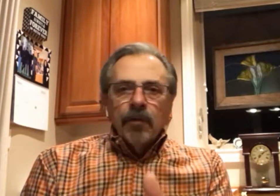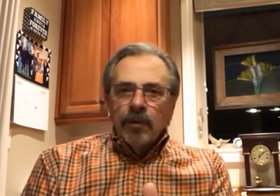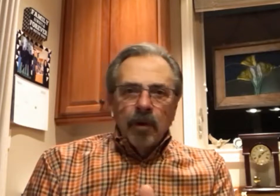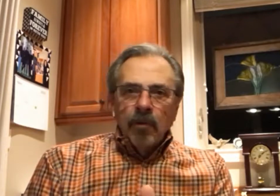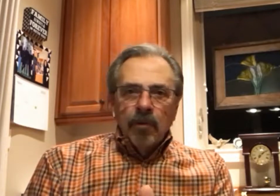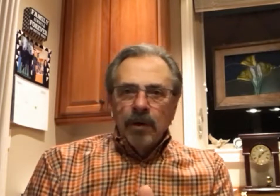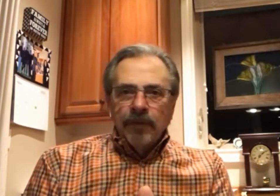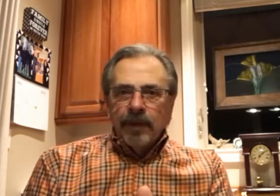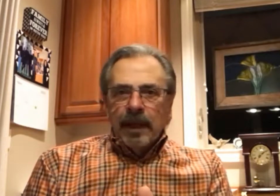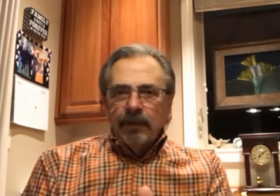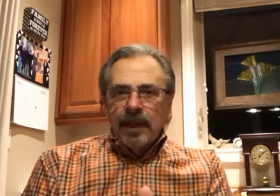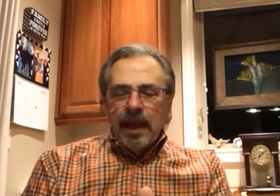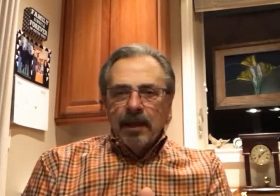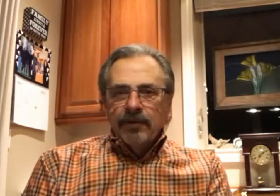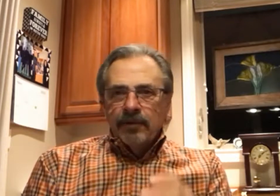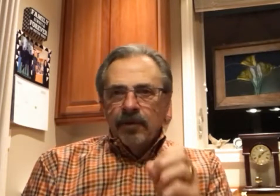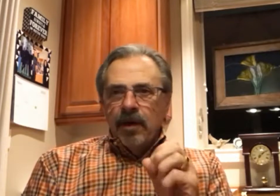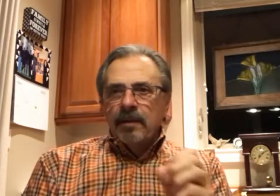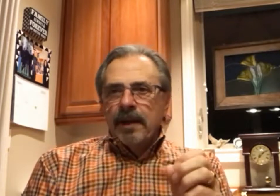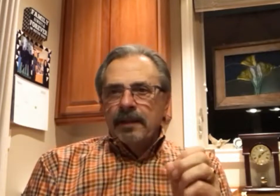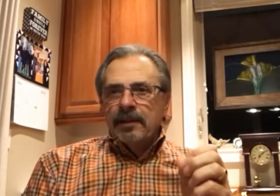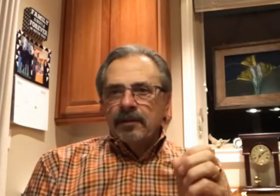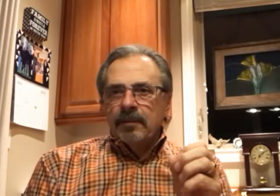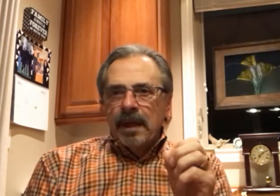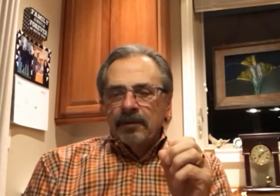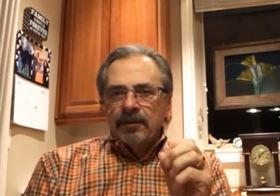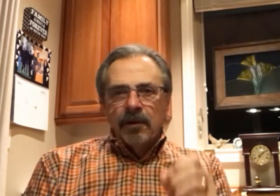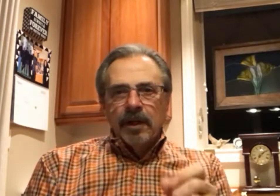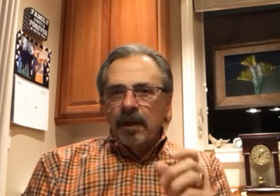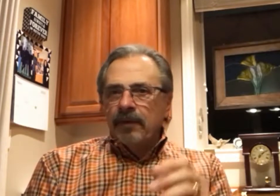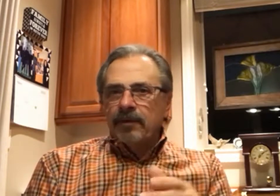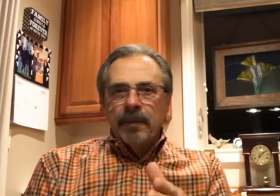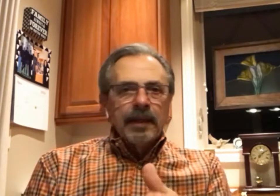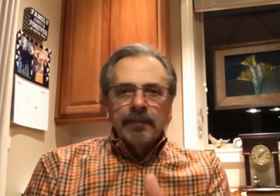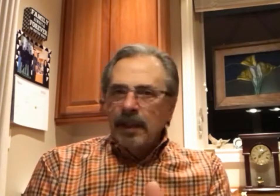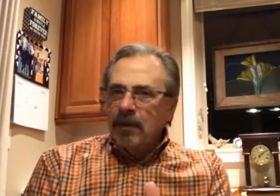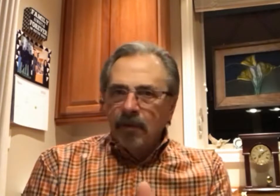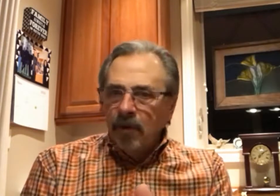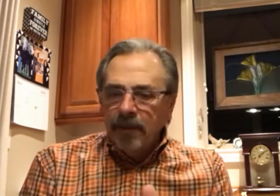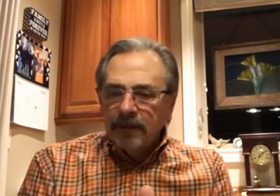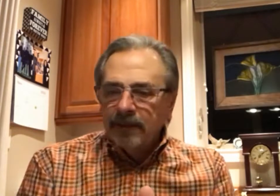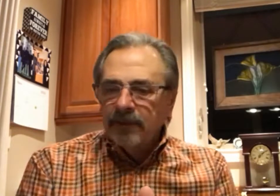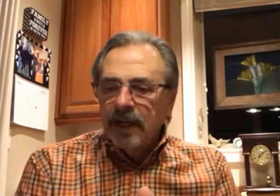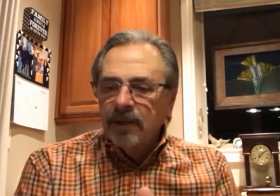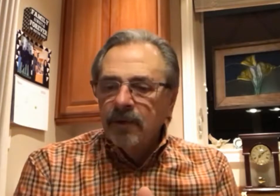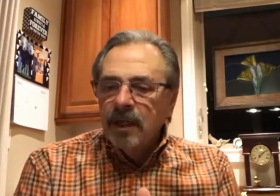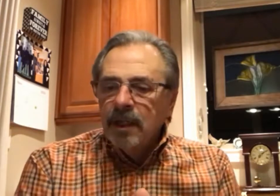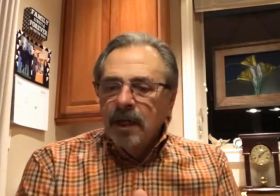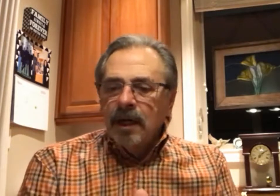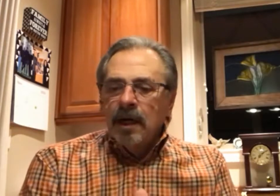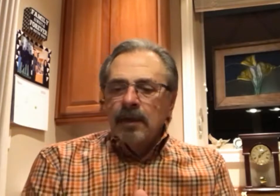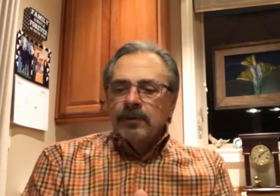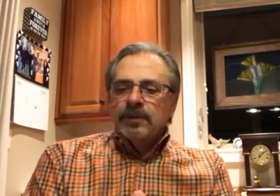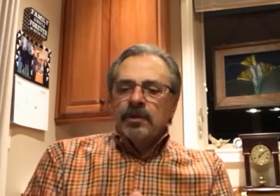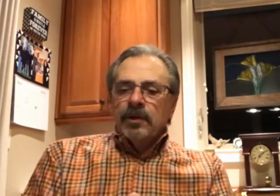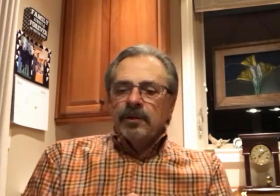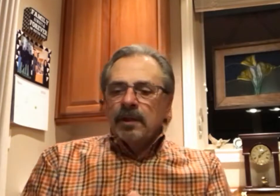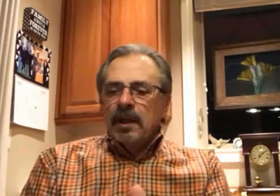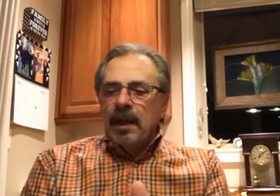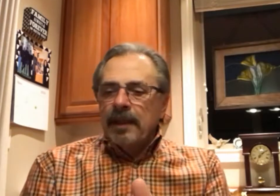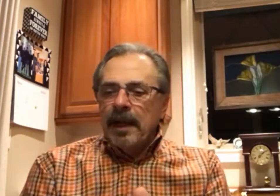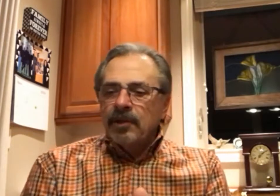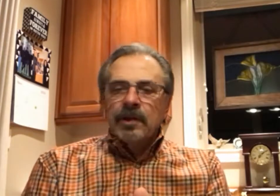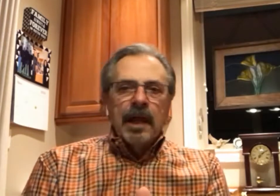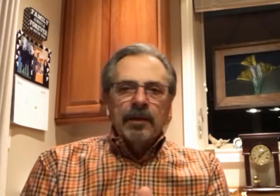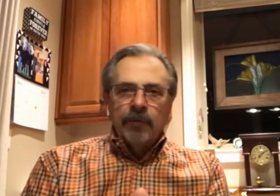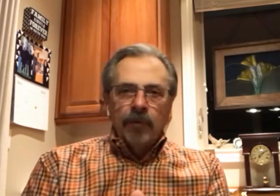Evidently, and I don't know if the county has thought about this and started on this, Megan may know more about this than I do. It was suggested